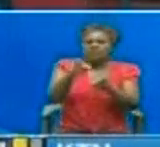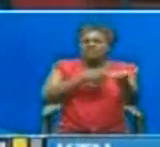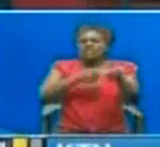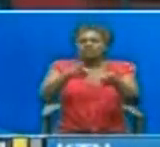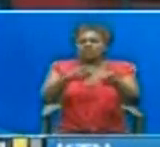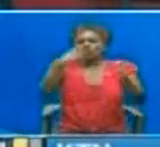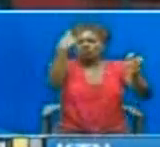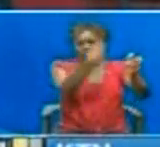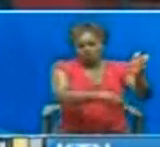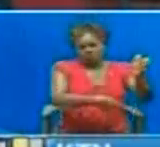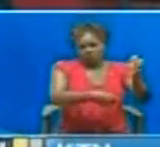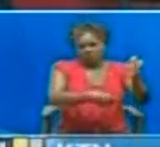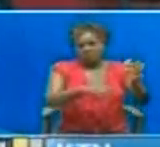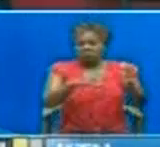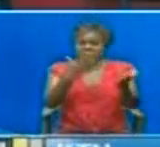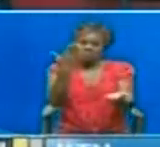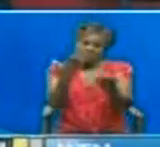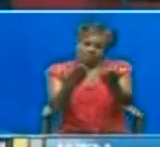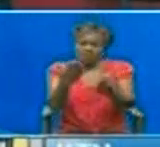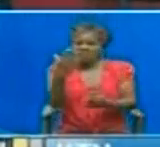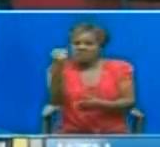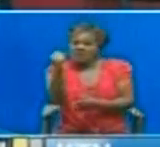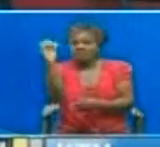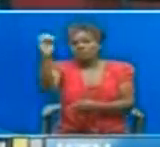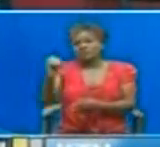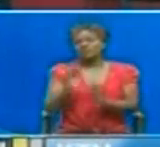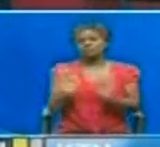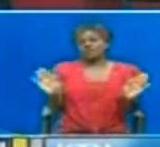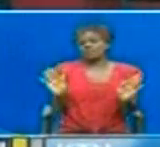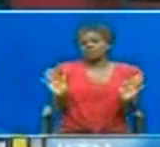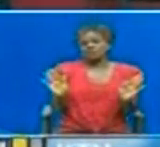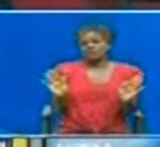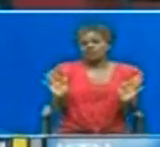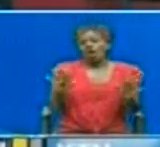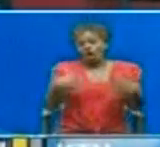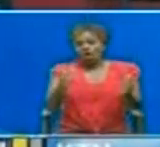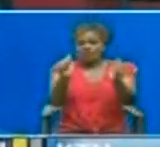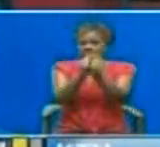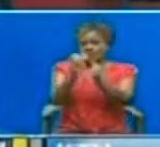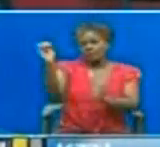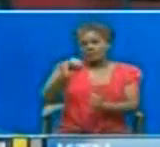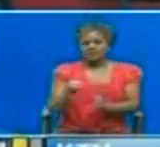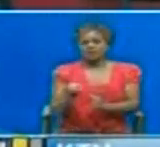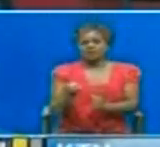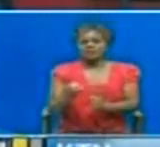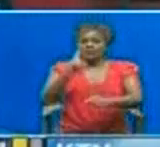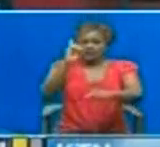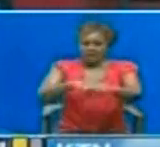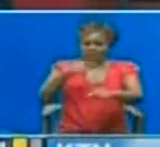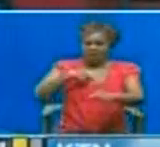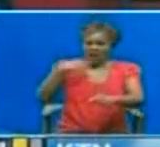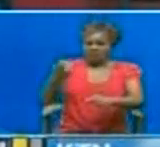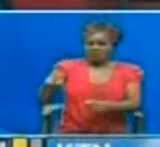transportation costs, even by about 5% or 10%. Whenever we have a